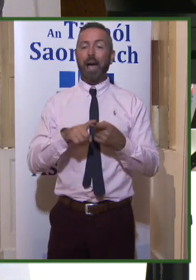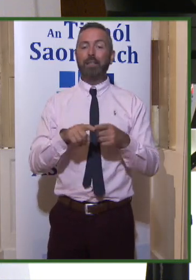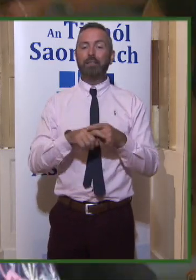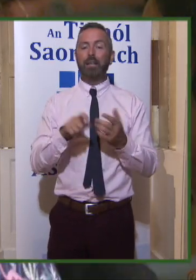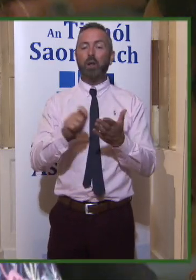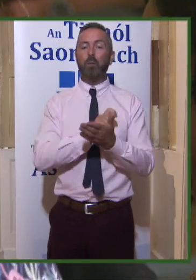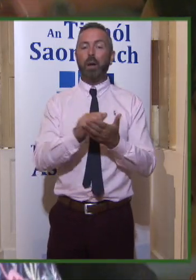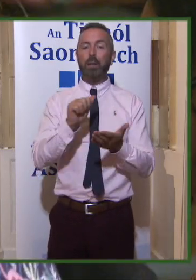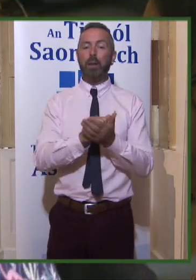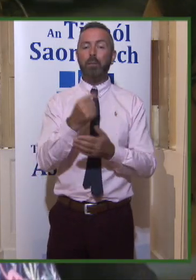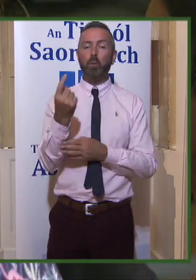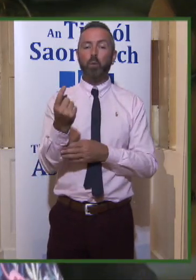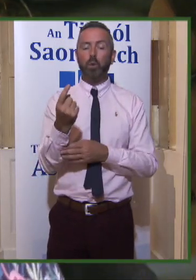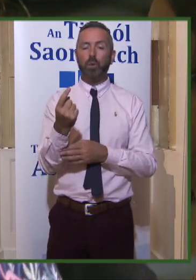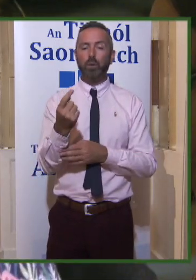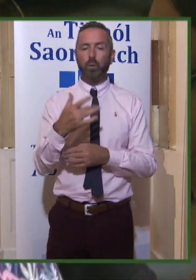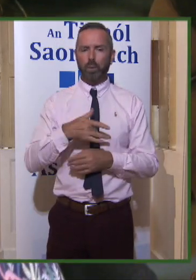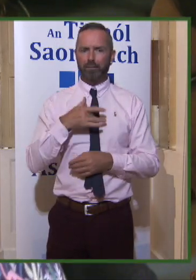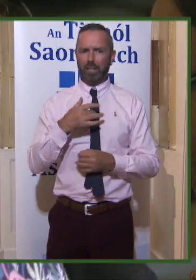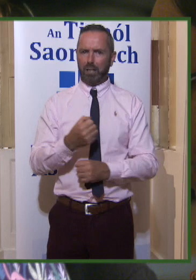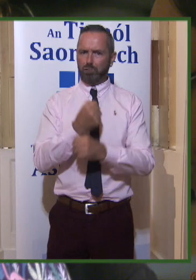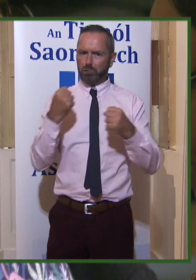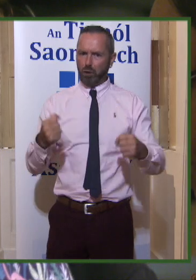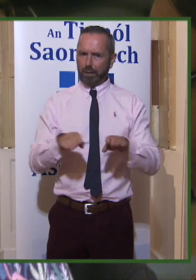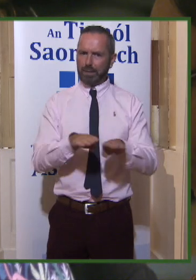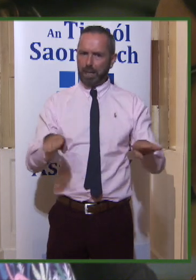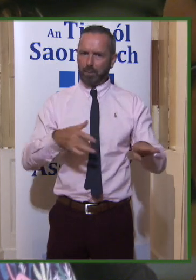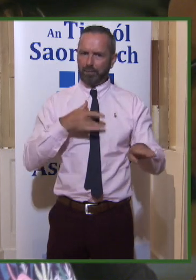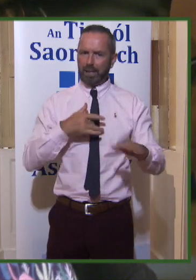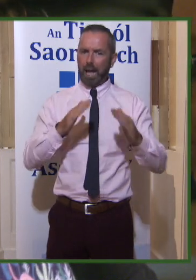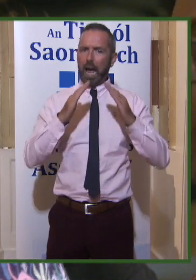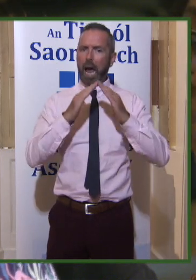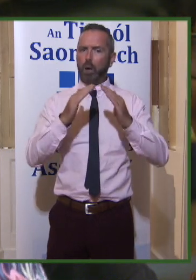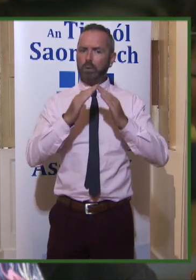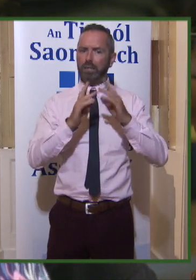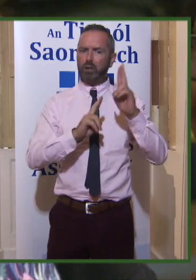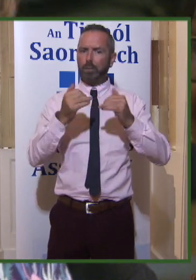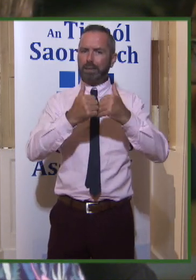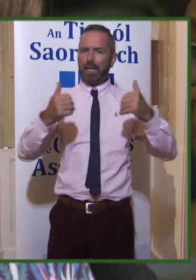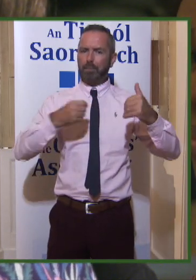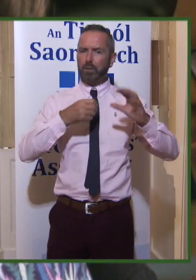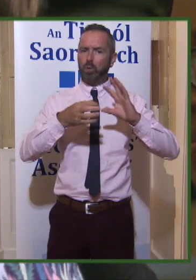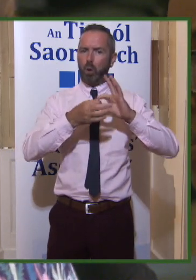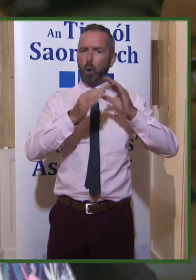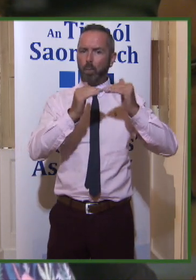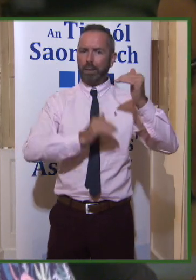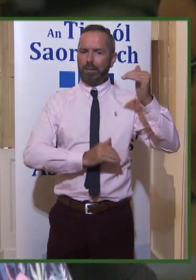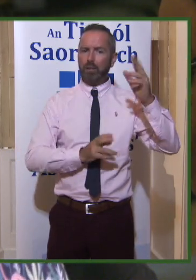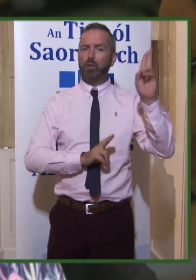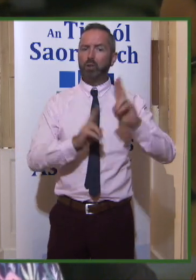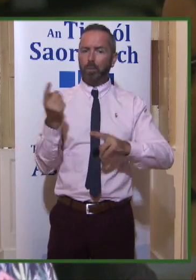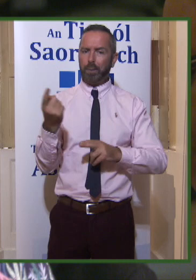1, the table felt really strongly that housing should be separate to homelessness. Homelessness should be its